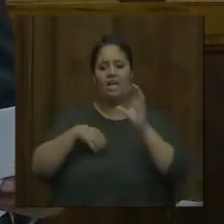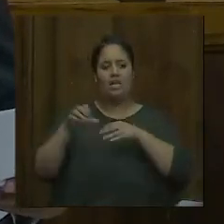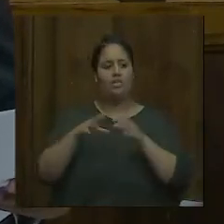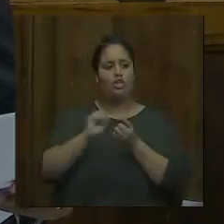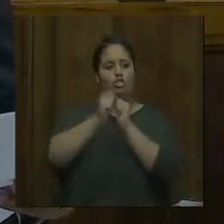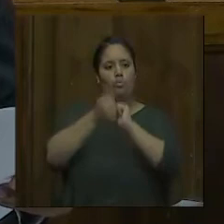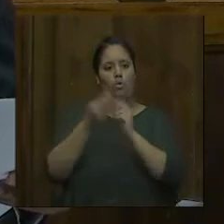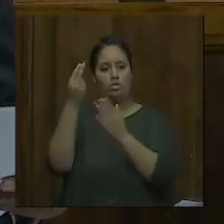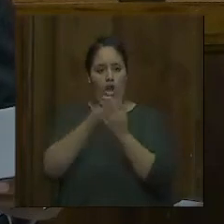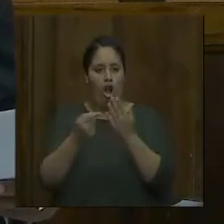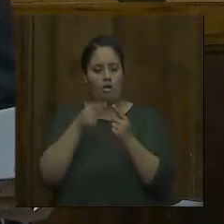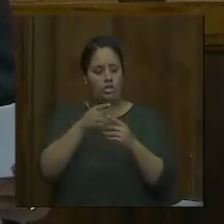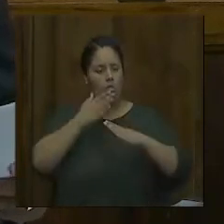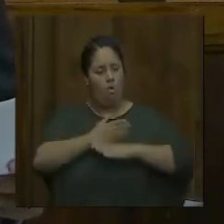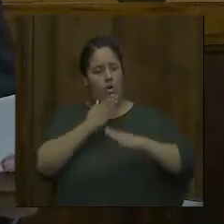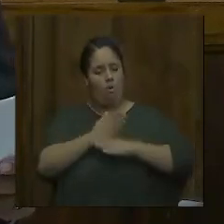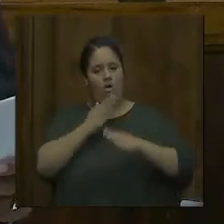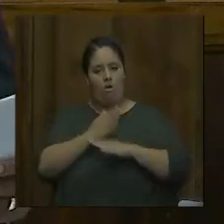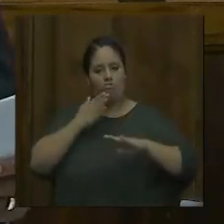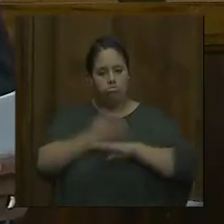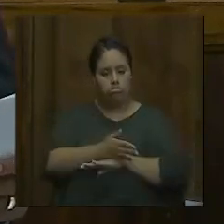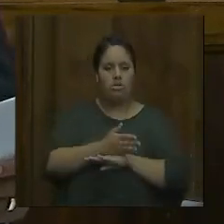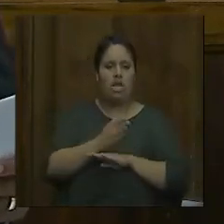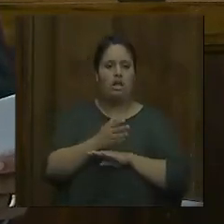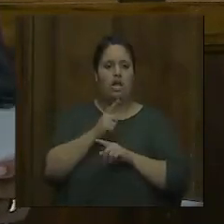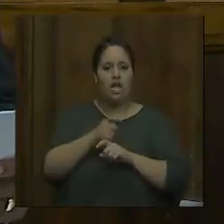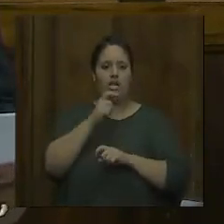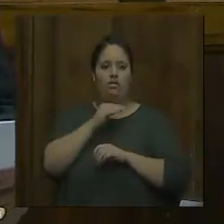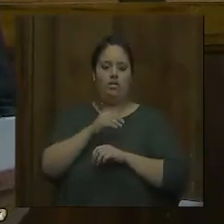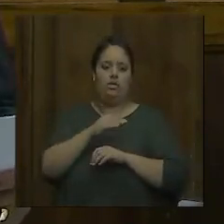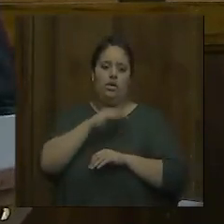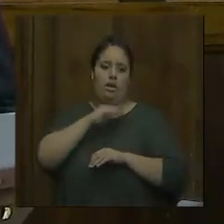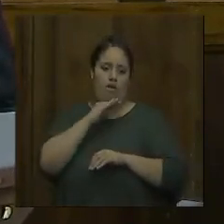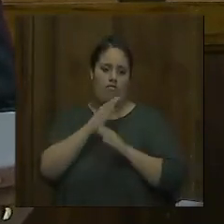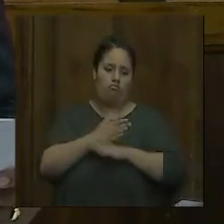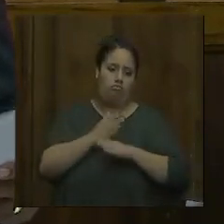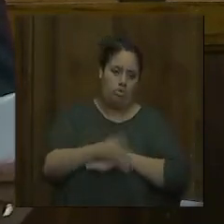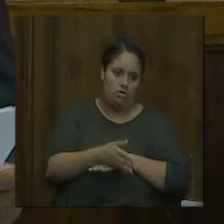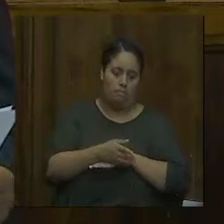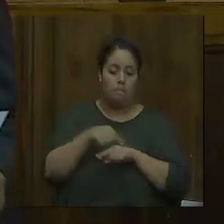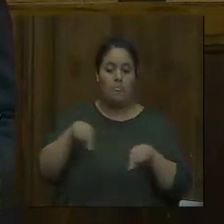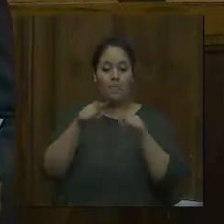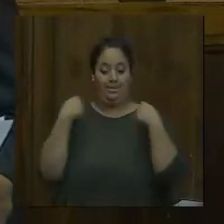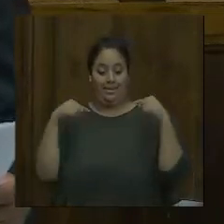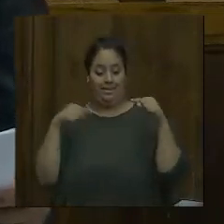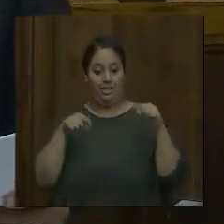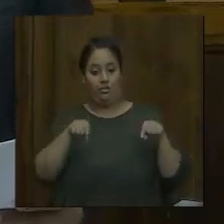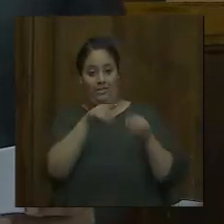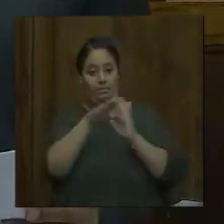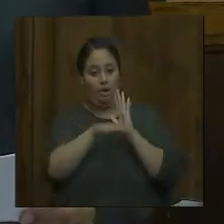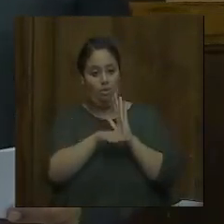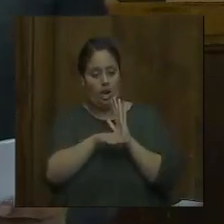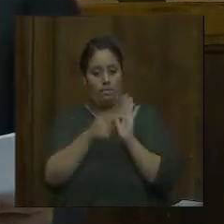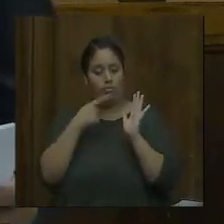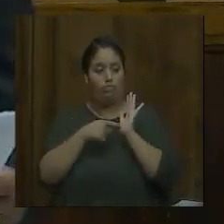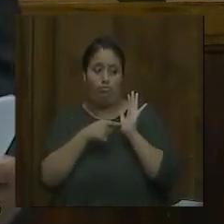sports and arts, are working effectively and efficiently. The success of this program is